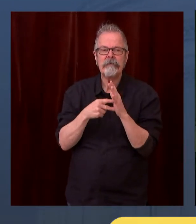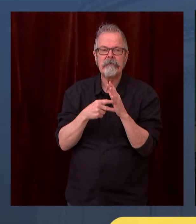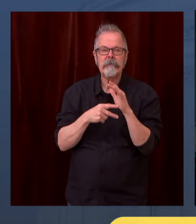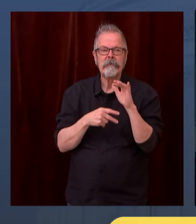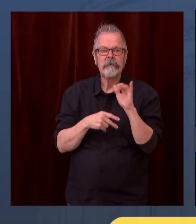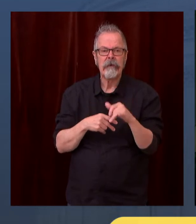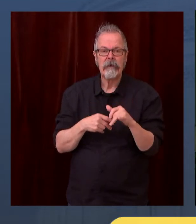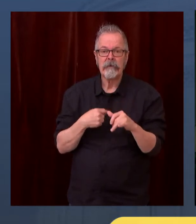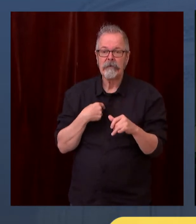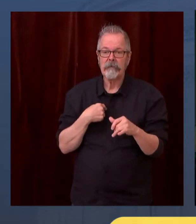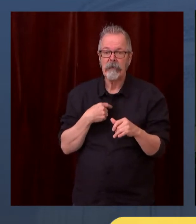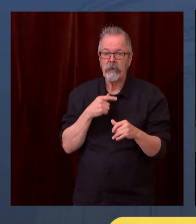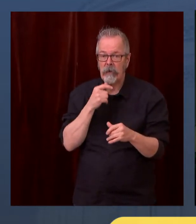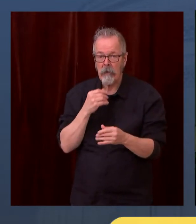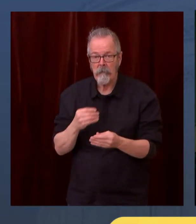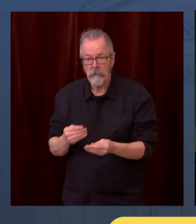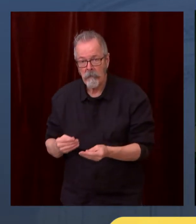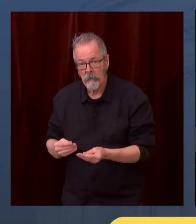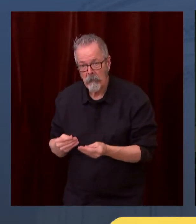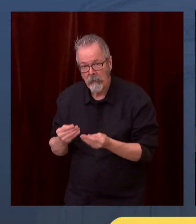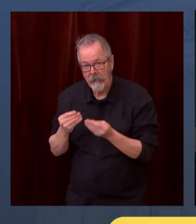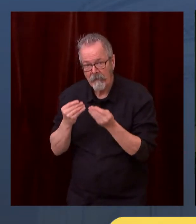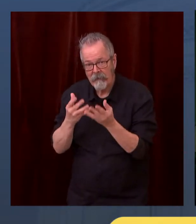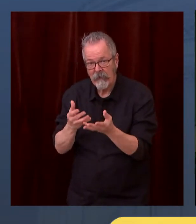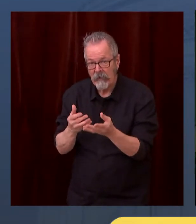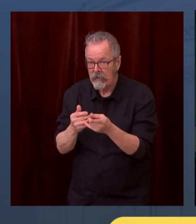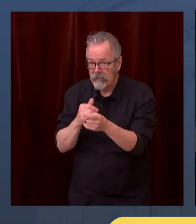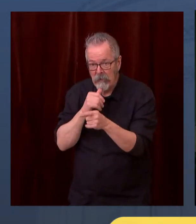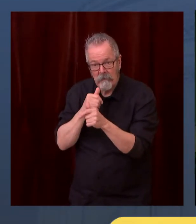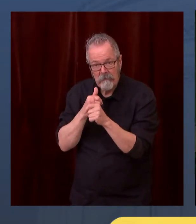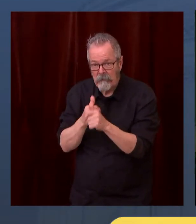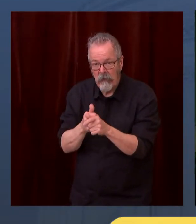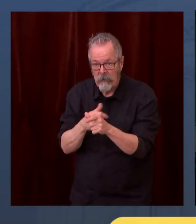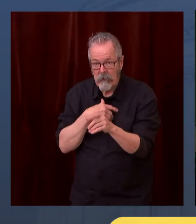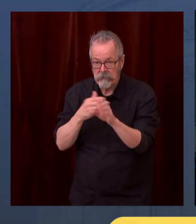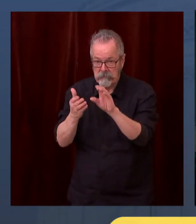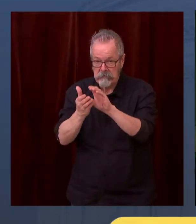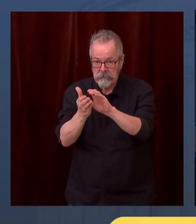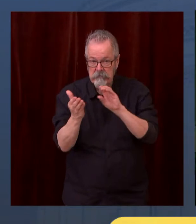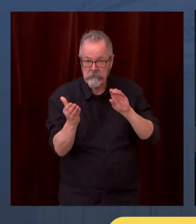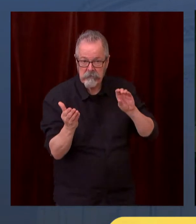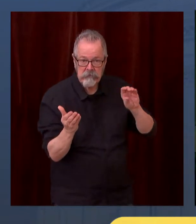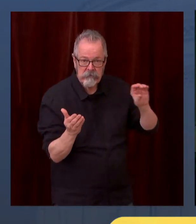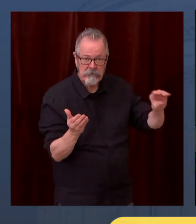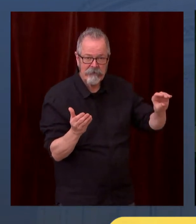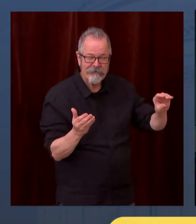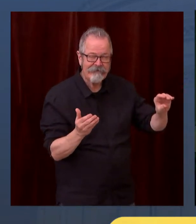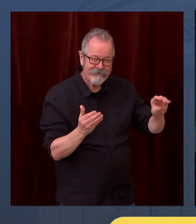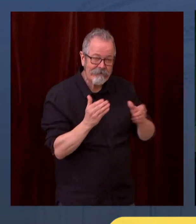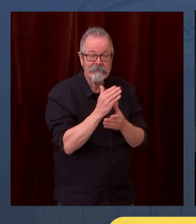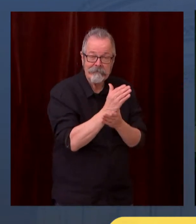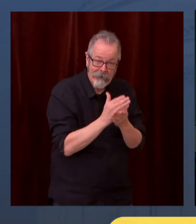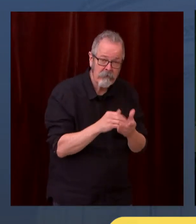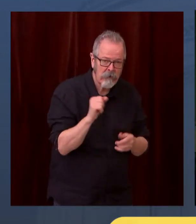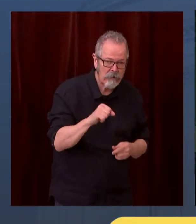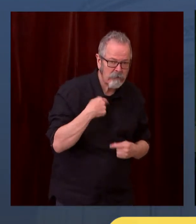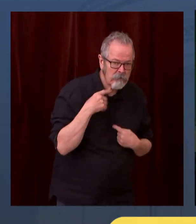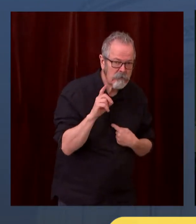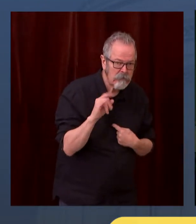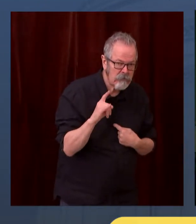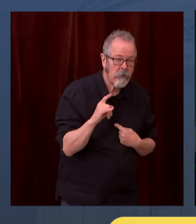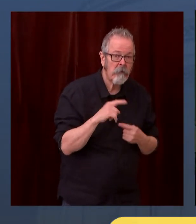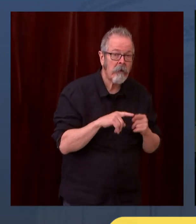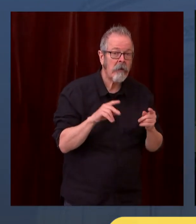that provider are what's then transferred over, although that is happening as well. But it's that the next allotment for